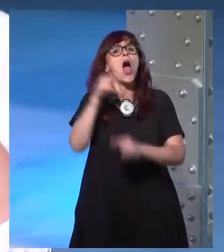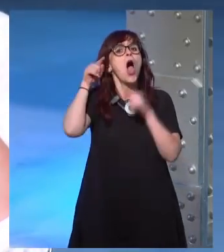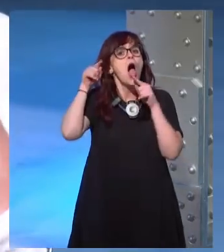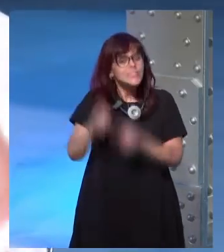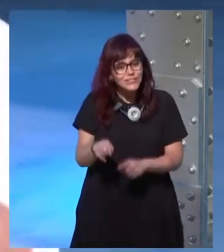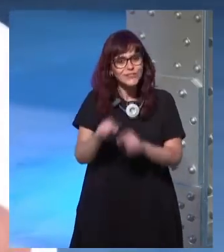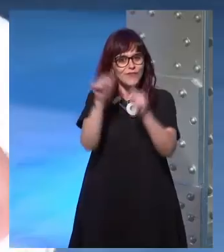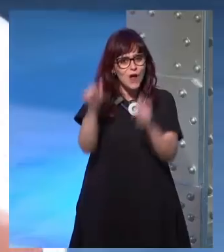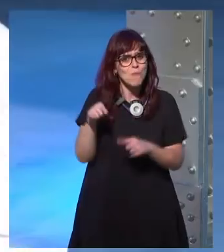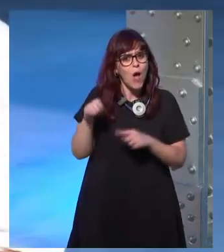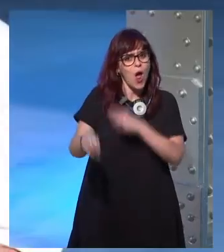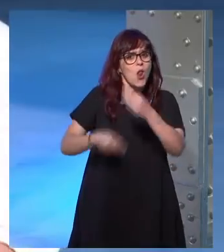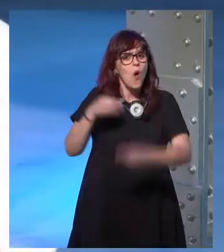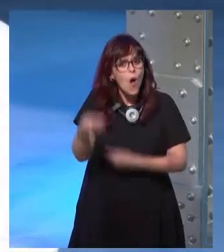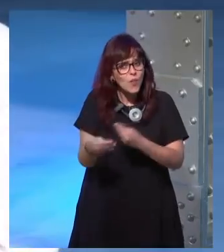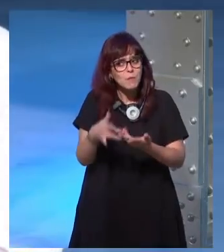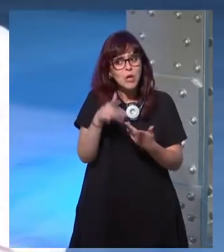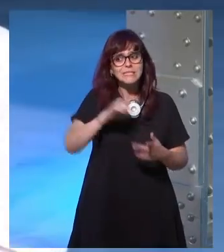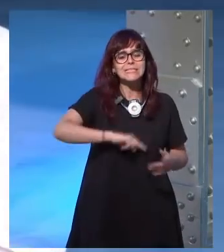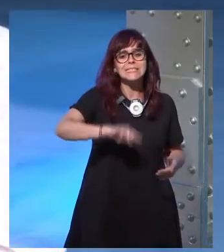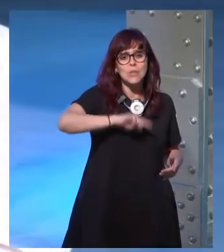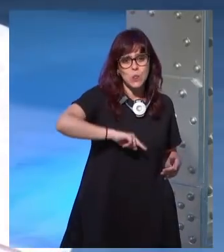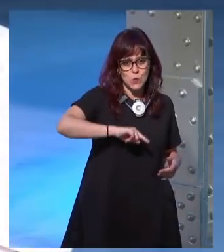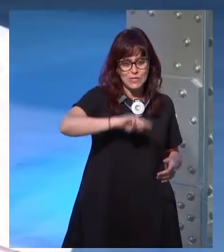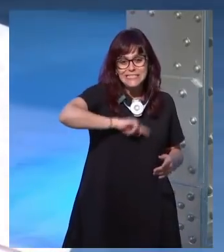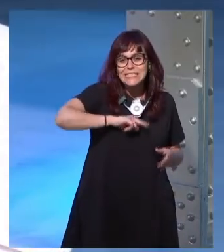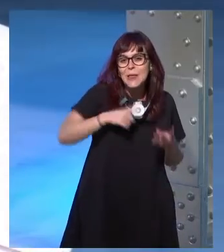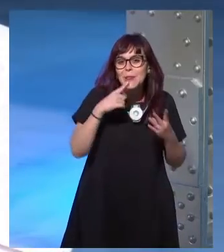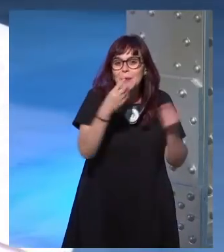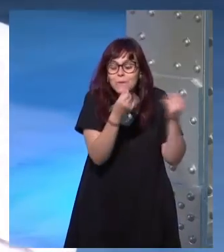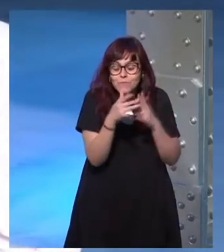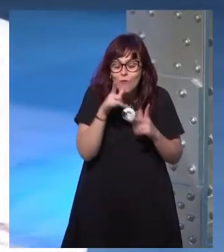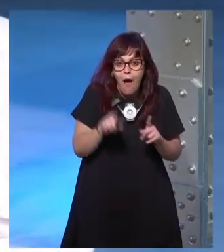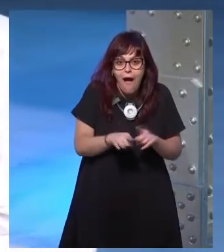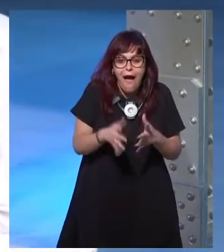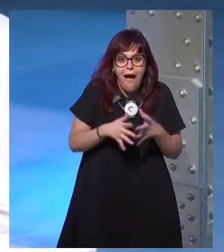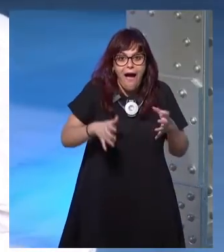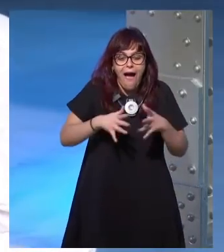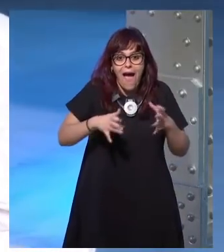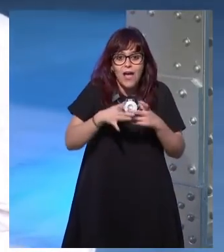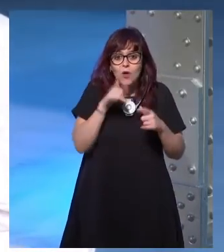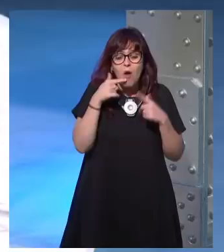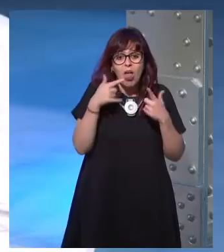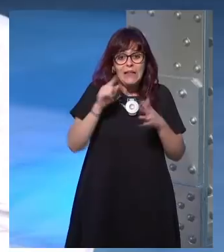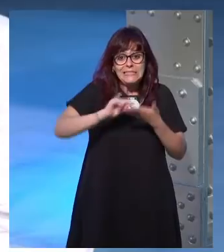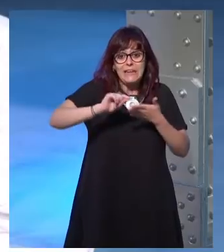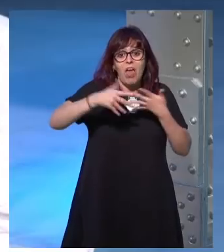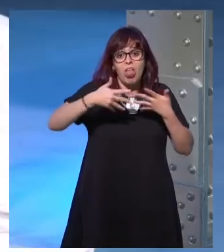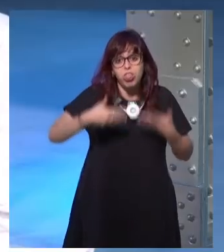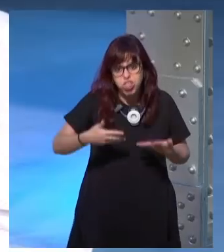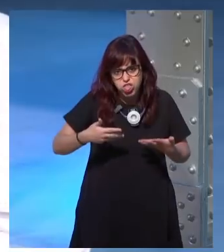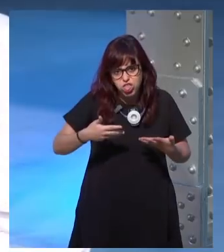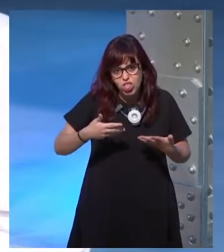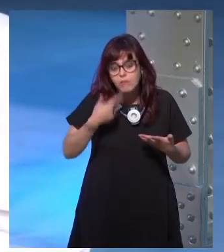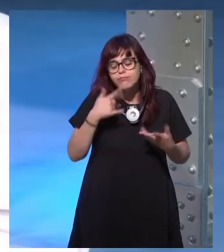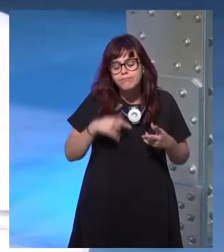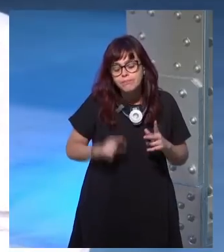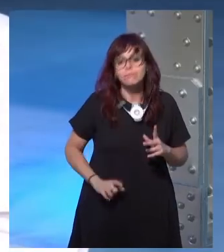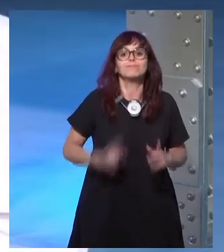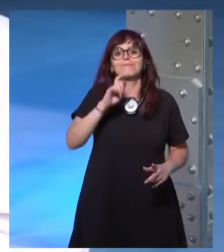feeling for when you're feeling very down, for sure. Creo que también se produce. I think